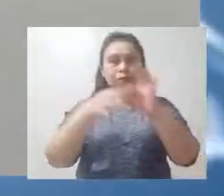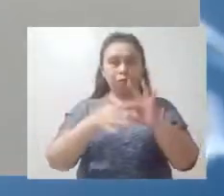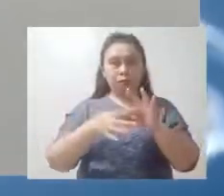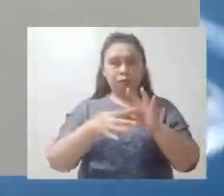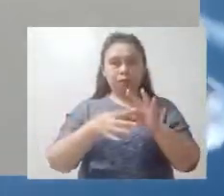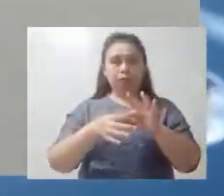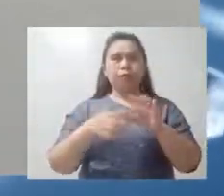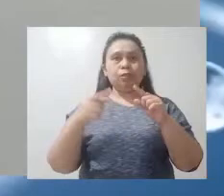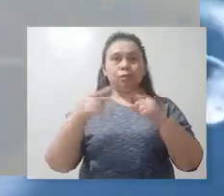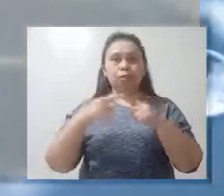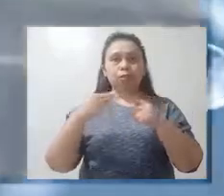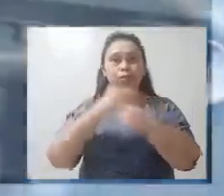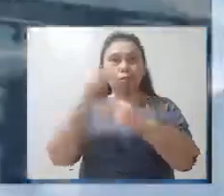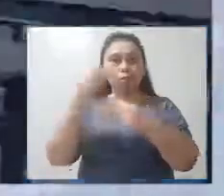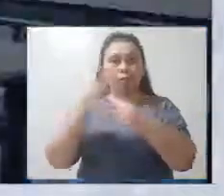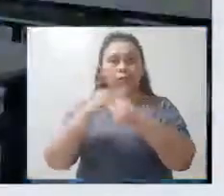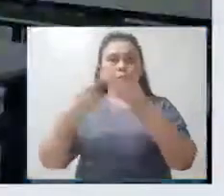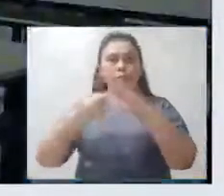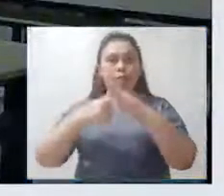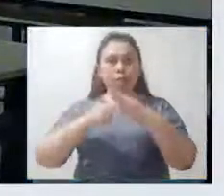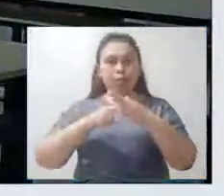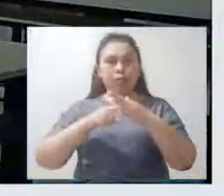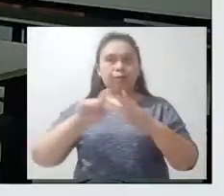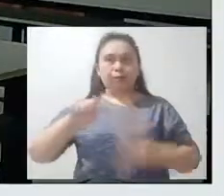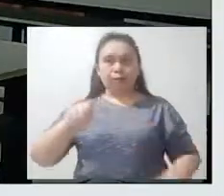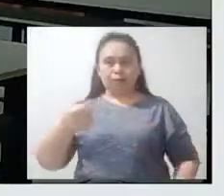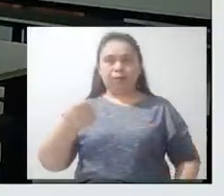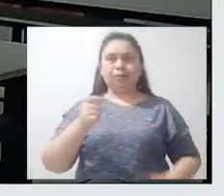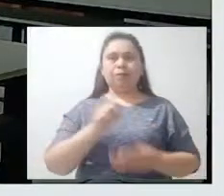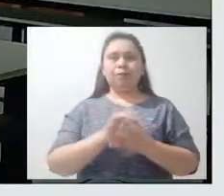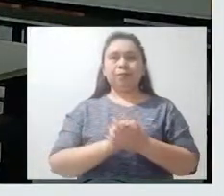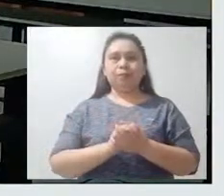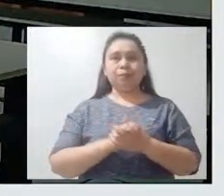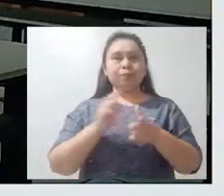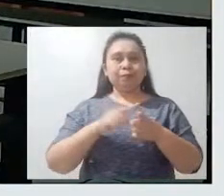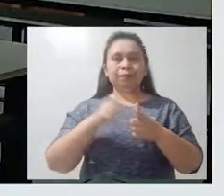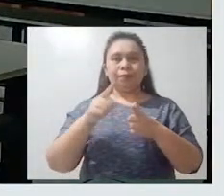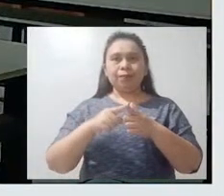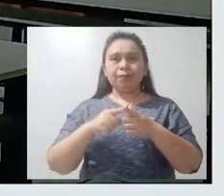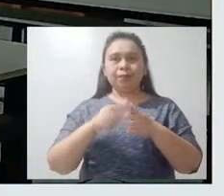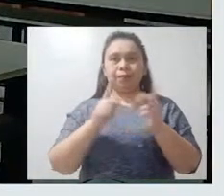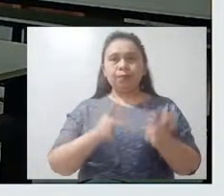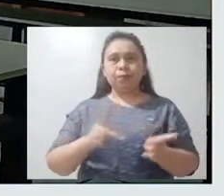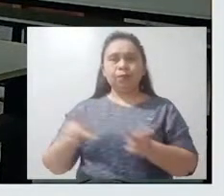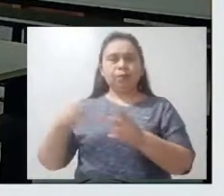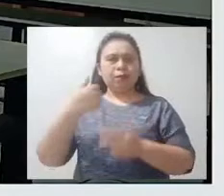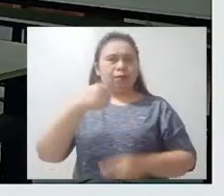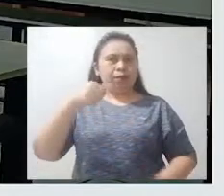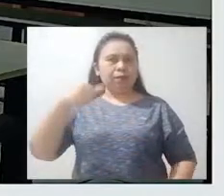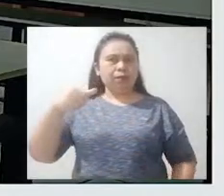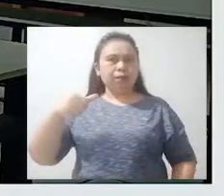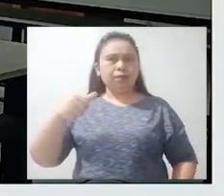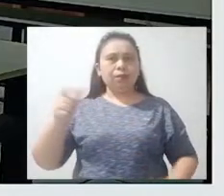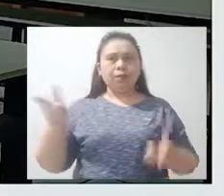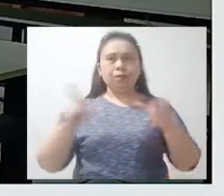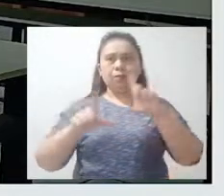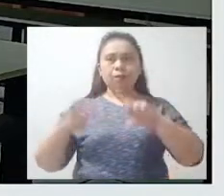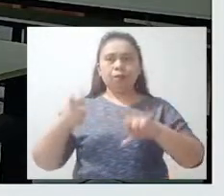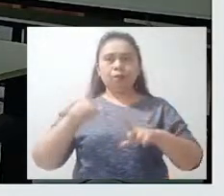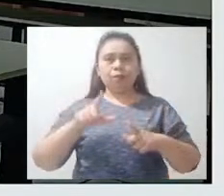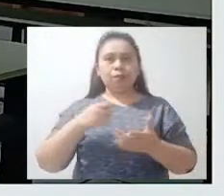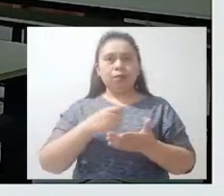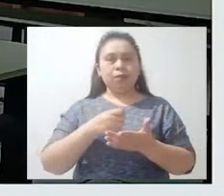the Bunsen burner to a gas source and turn it on. Then put any laboratory